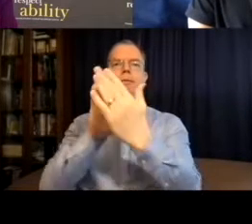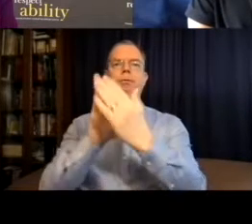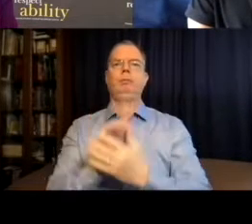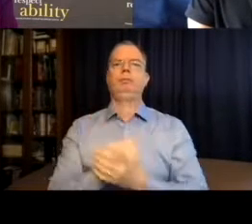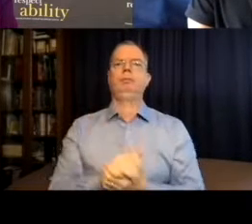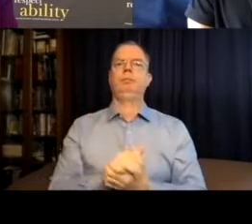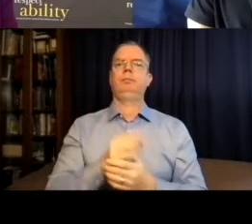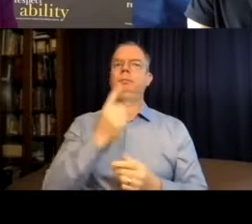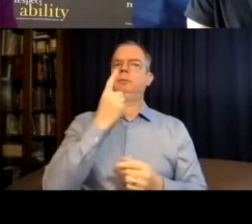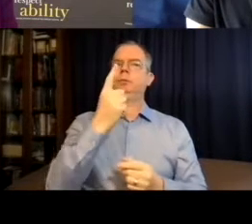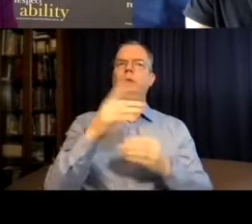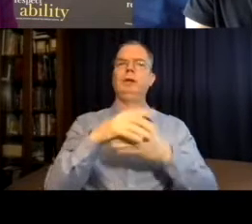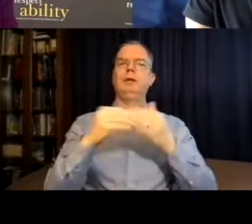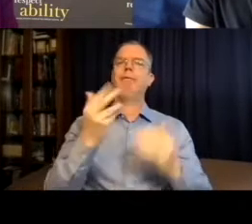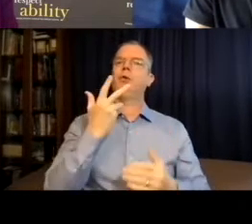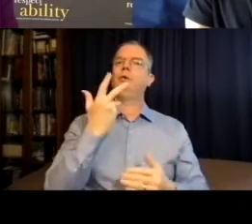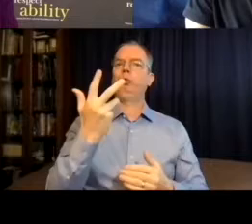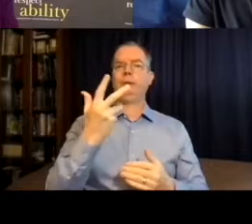Only one in three